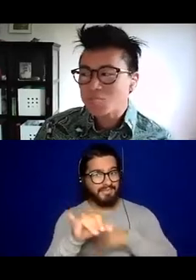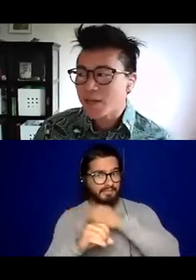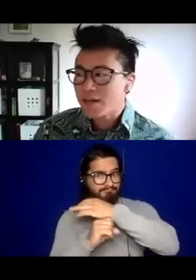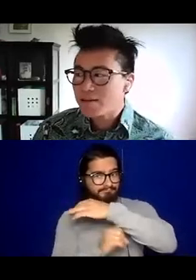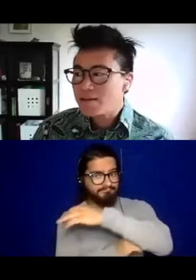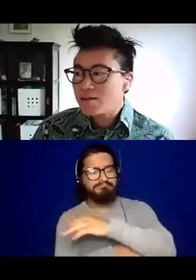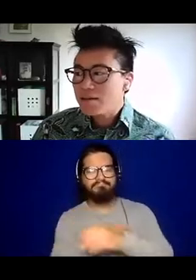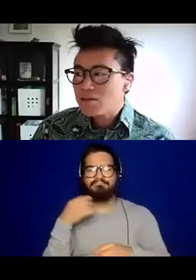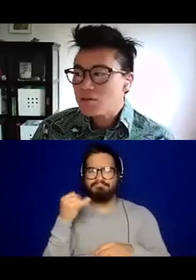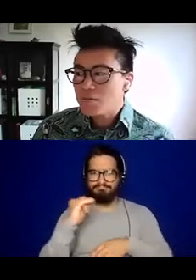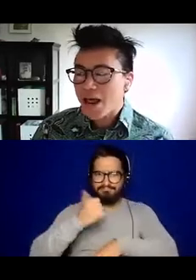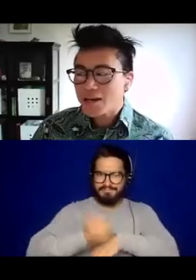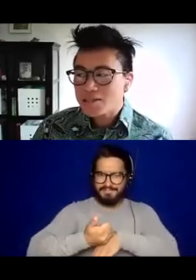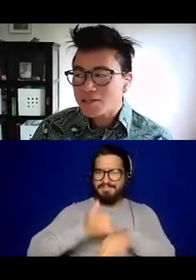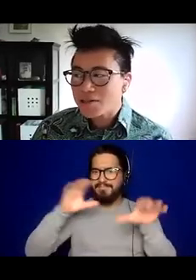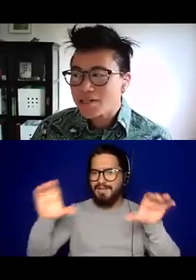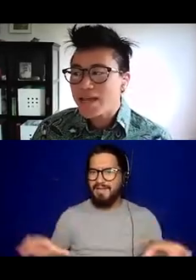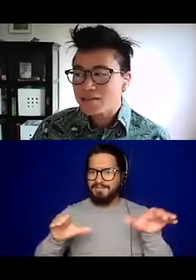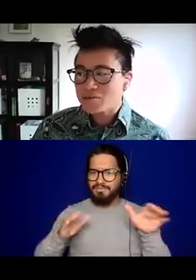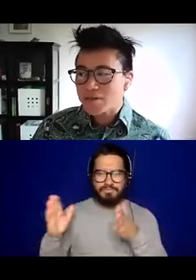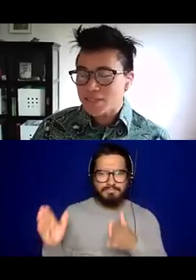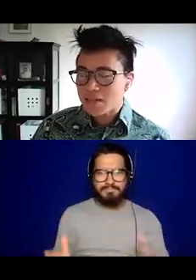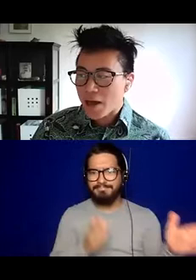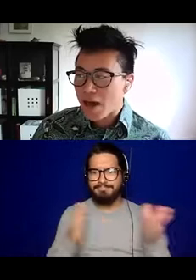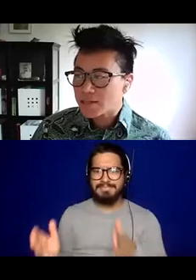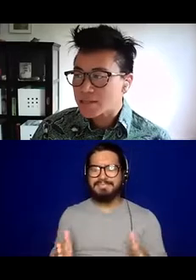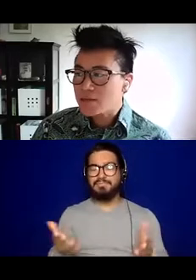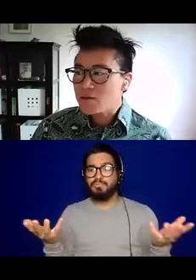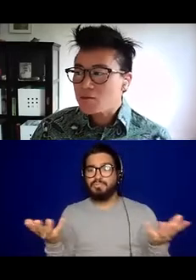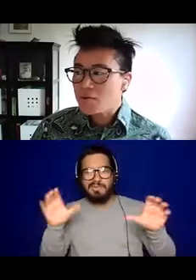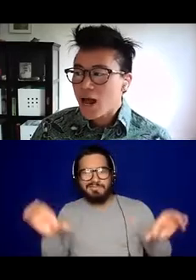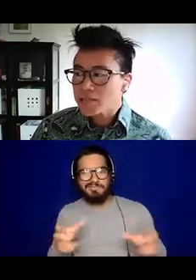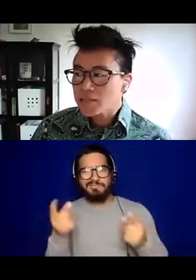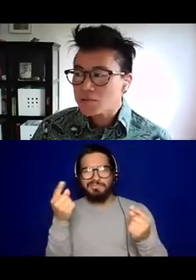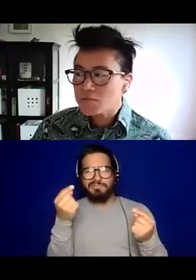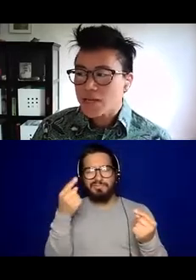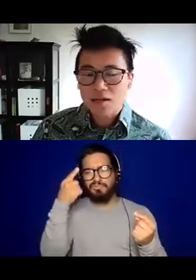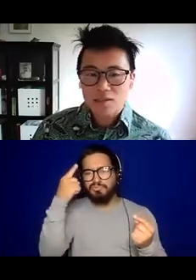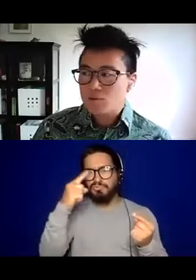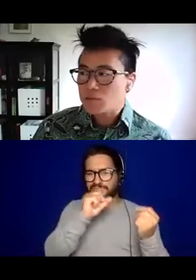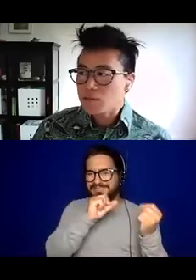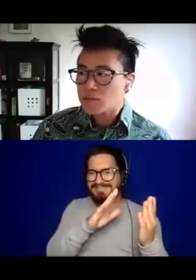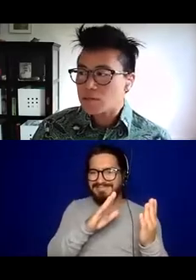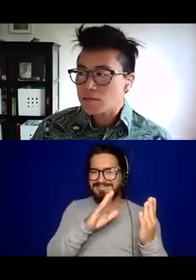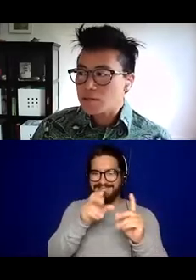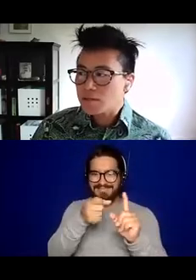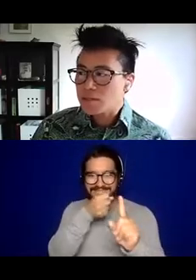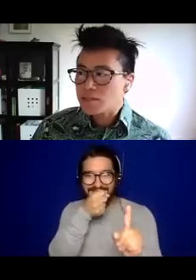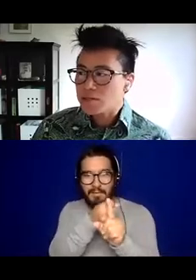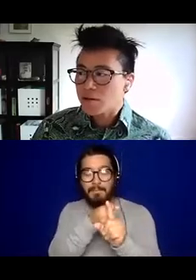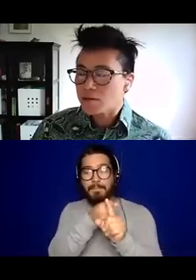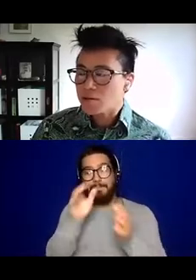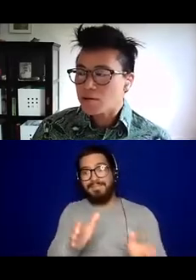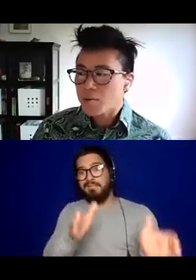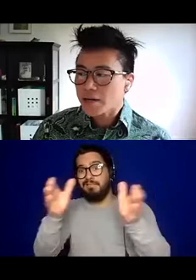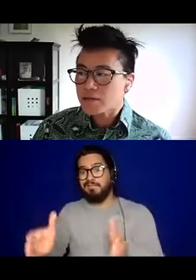with this action plan. You know, what actions are you going to take to address the impacts? What actions will you take to reduce this